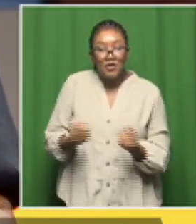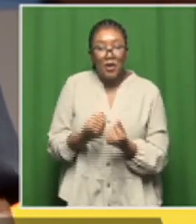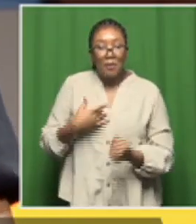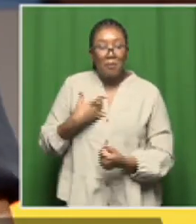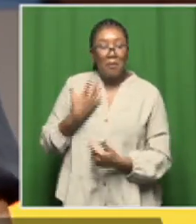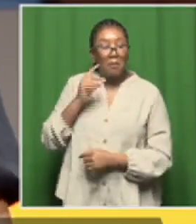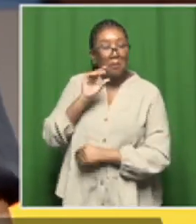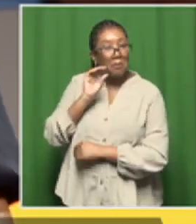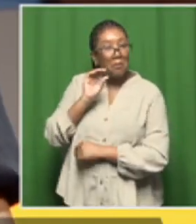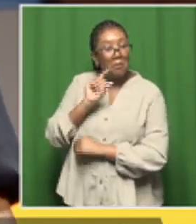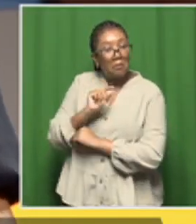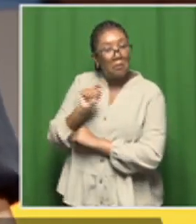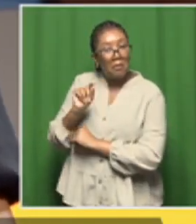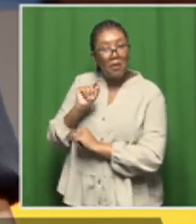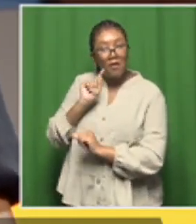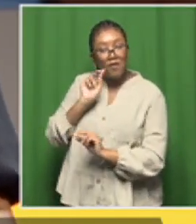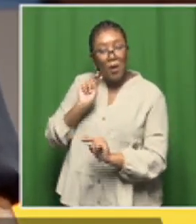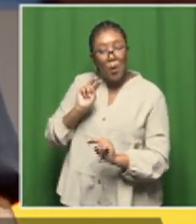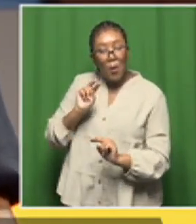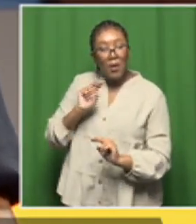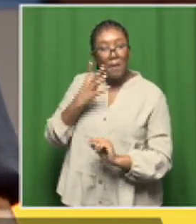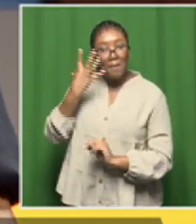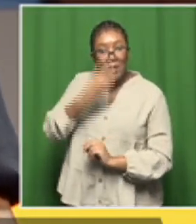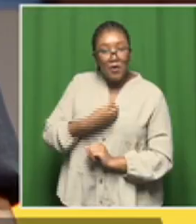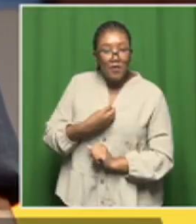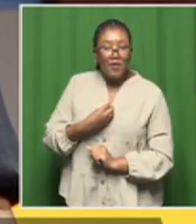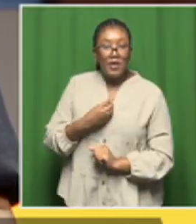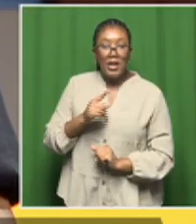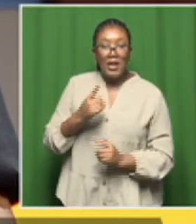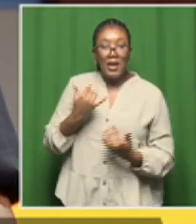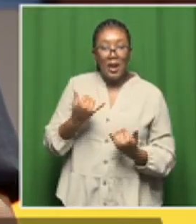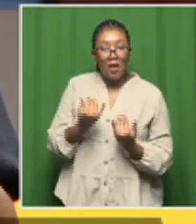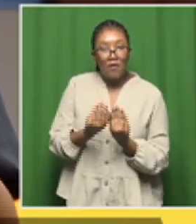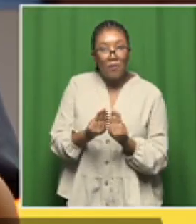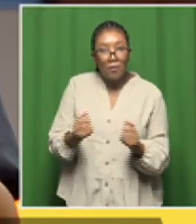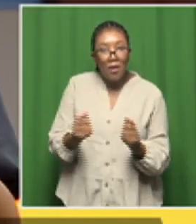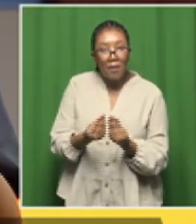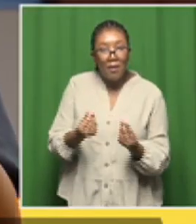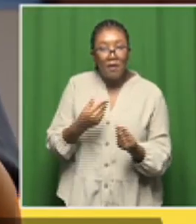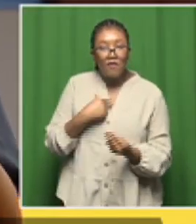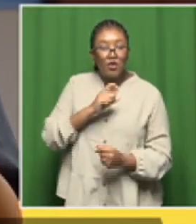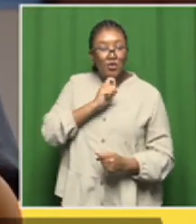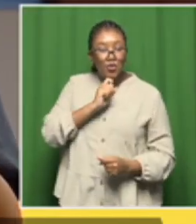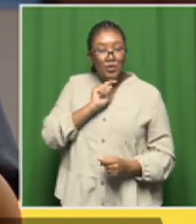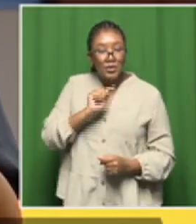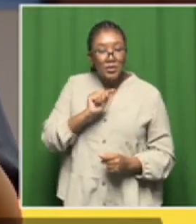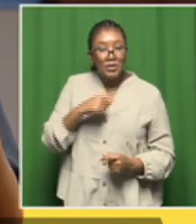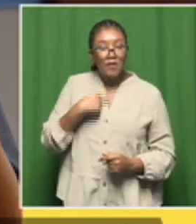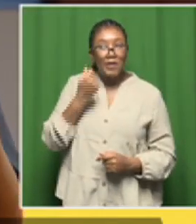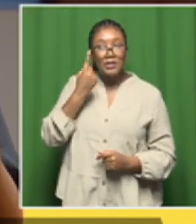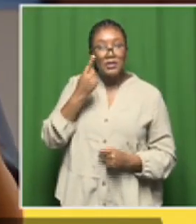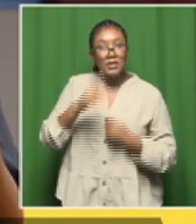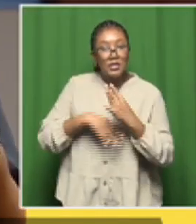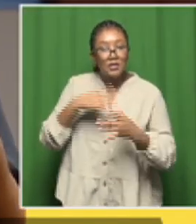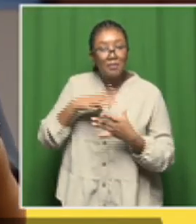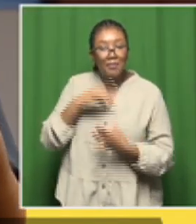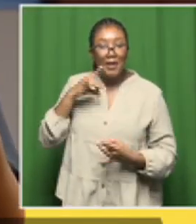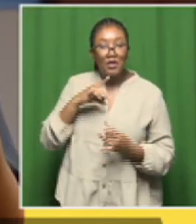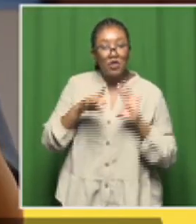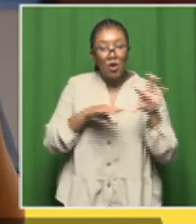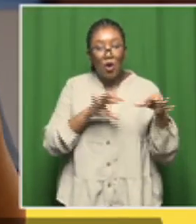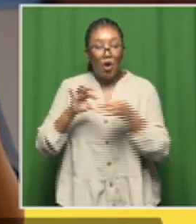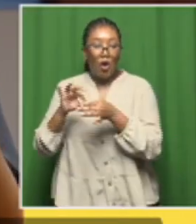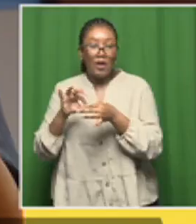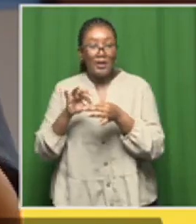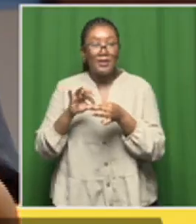looks aesthetically, but the more I engaged with it and the more that I worked with it, I started to realize the spiritual connotations, the spiritual connections